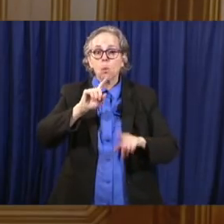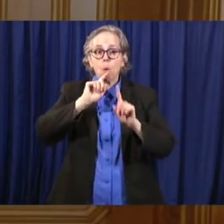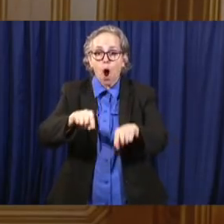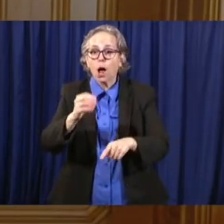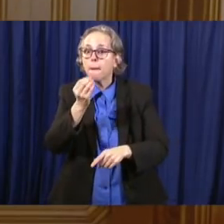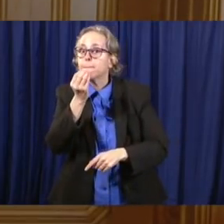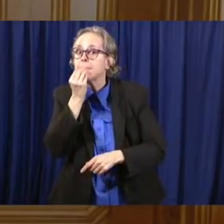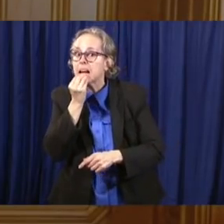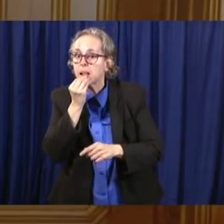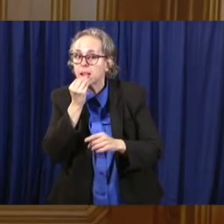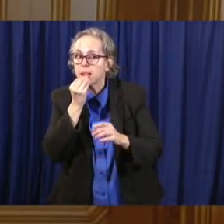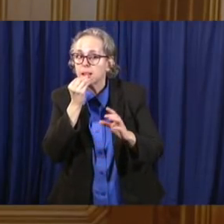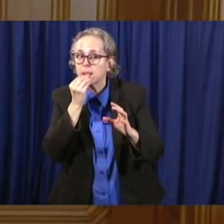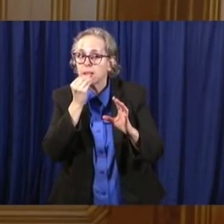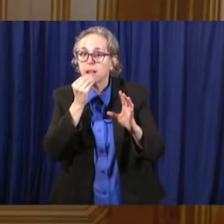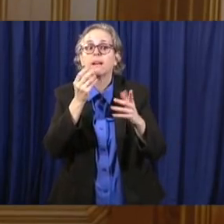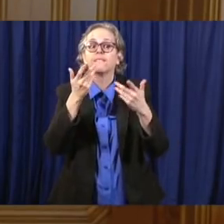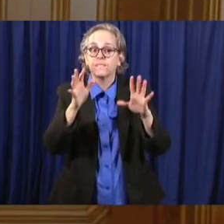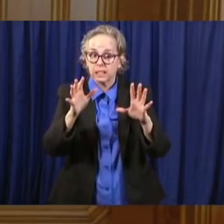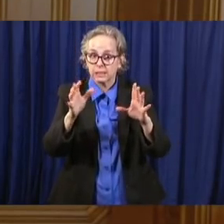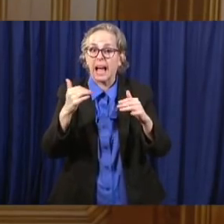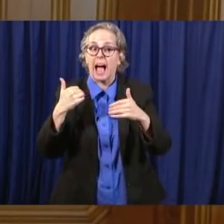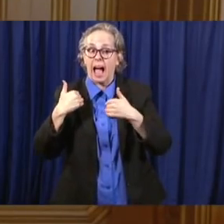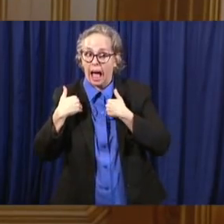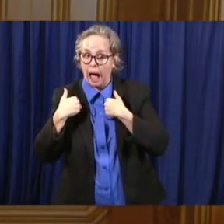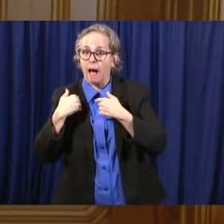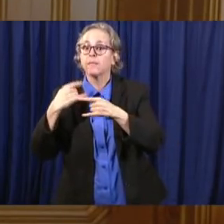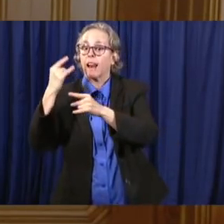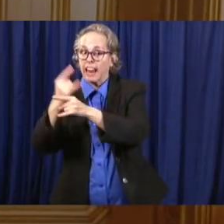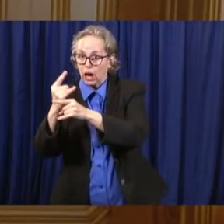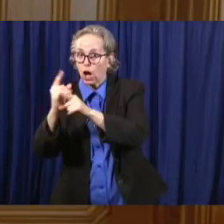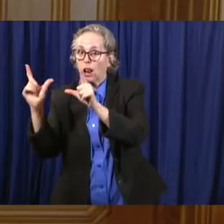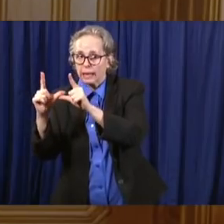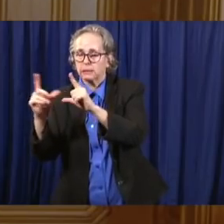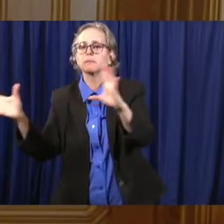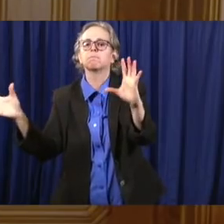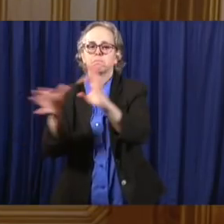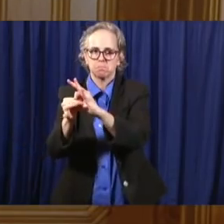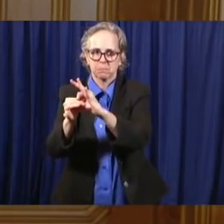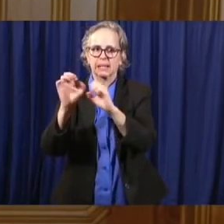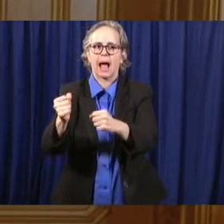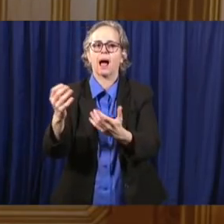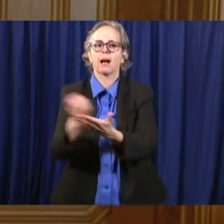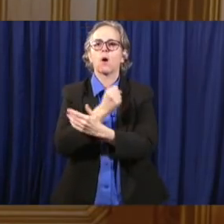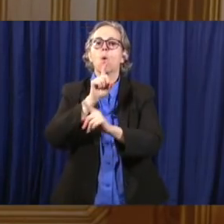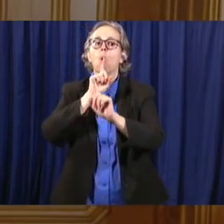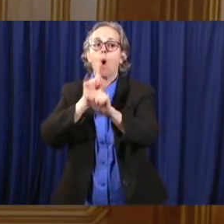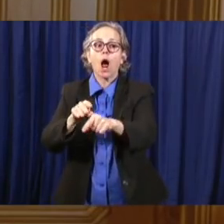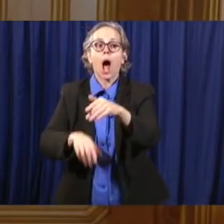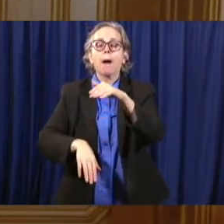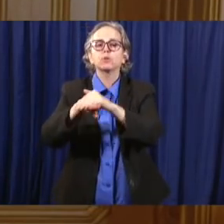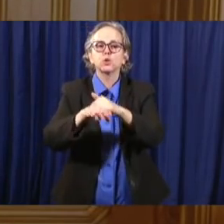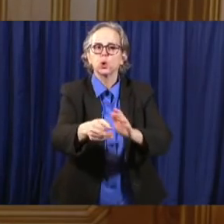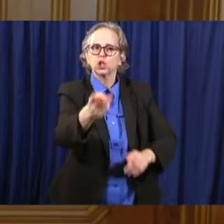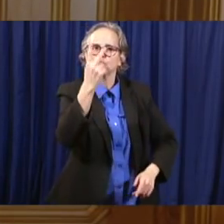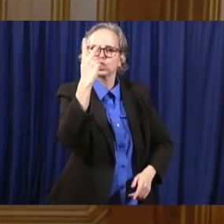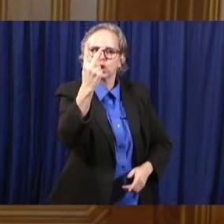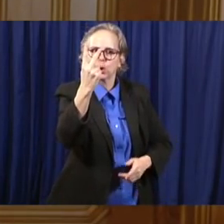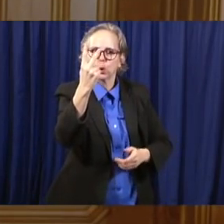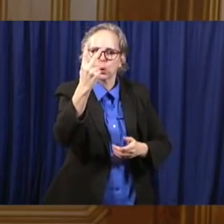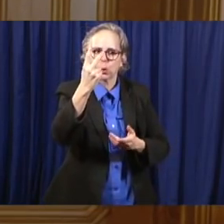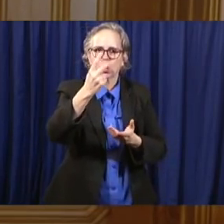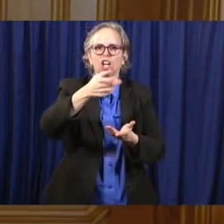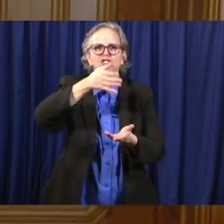restaurant, and if they have a liquor license, you will be able to get up to 2 drinks that will be